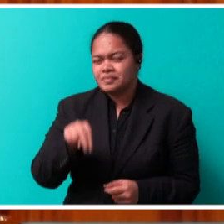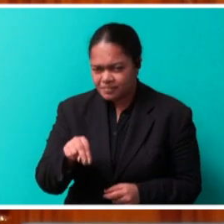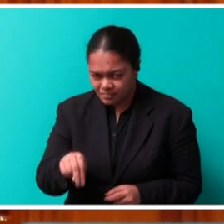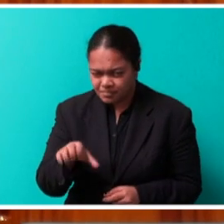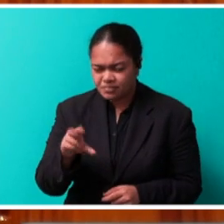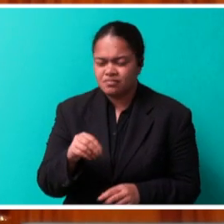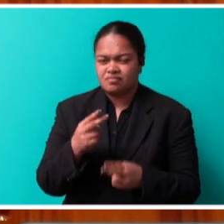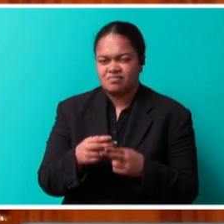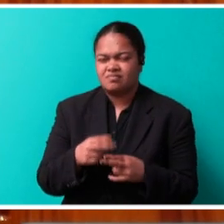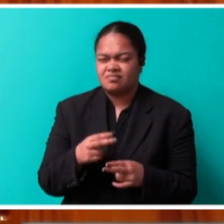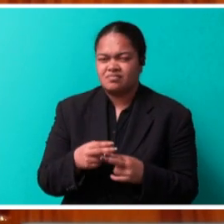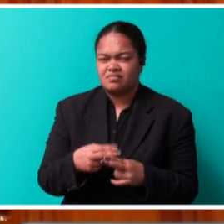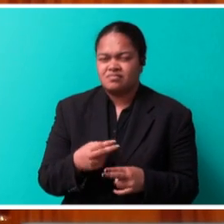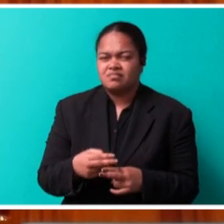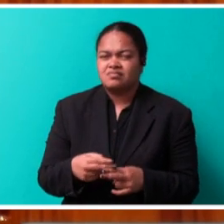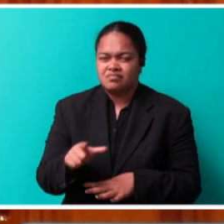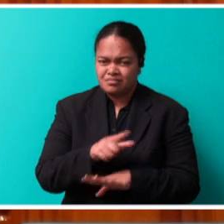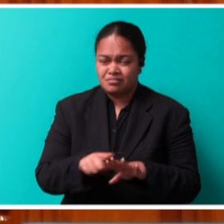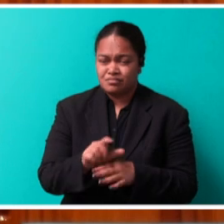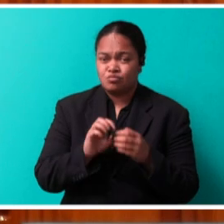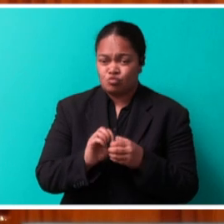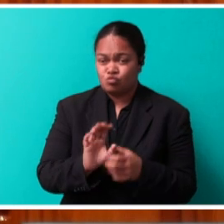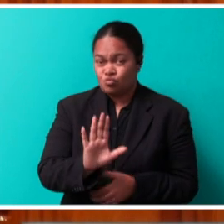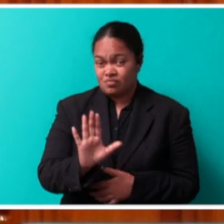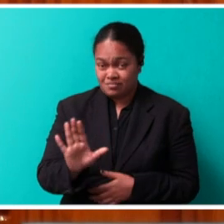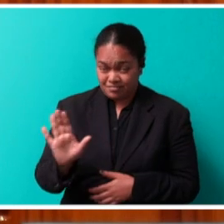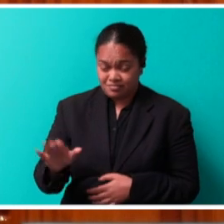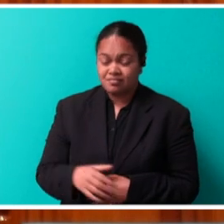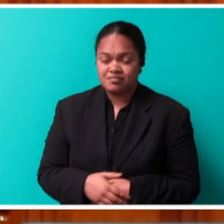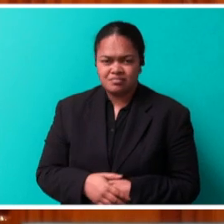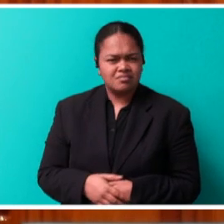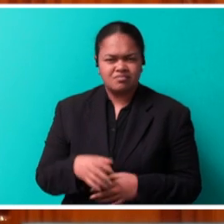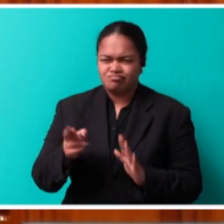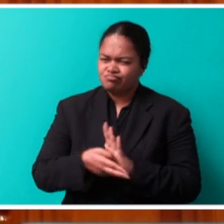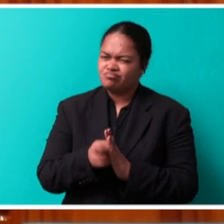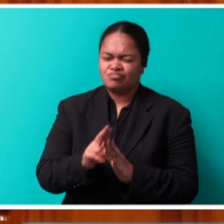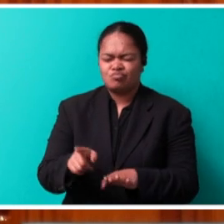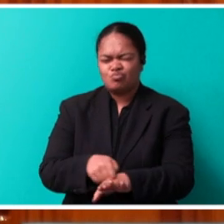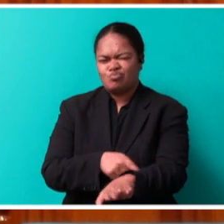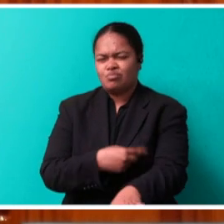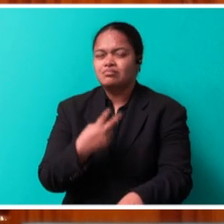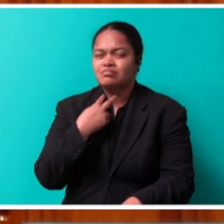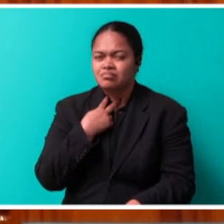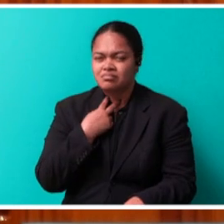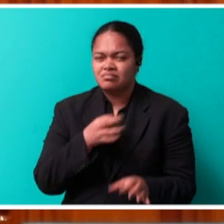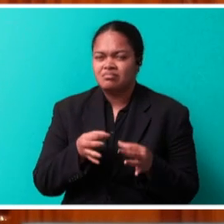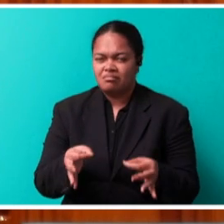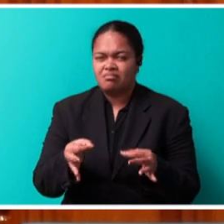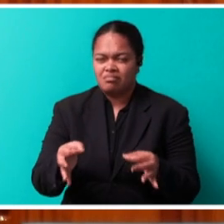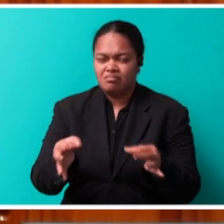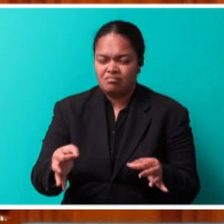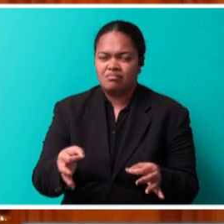farmers and landowners. The review has been long overdue, and it will be done to address the current